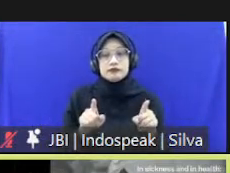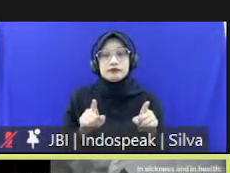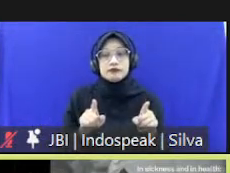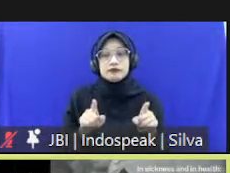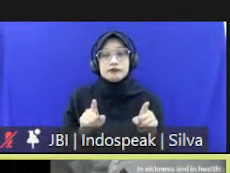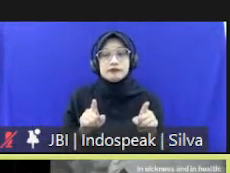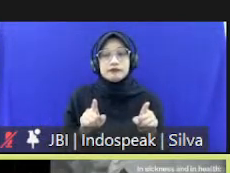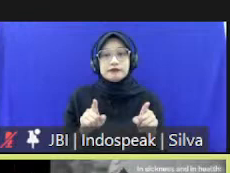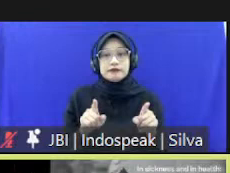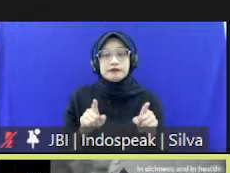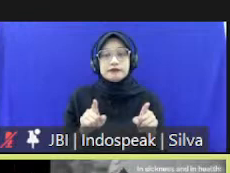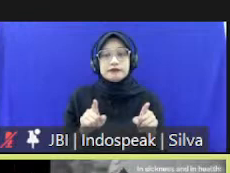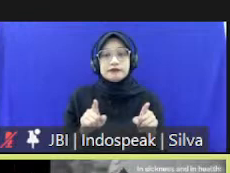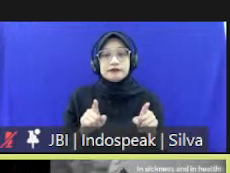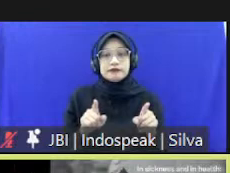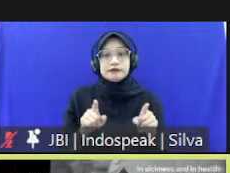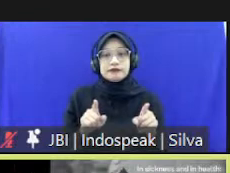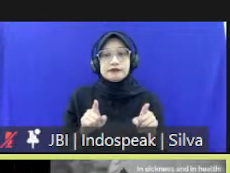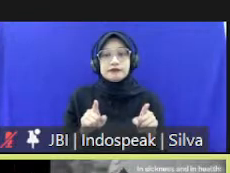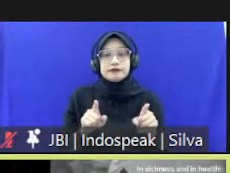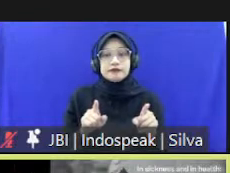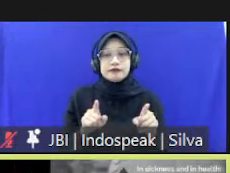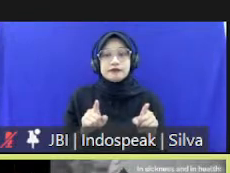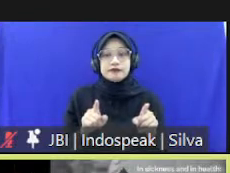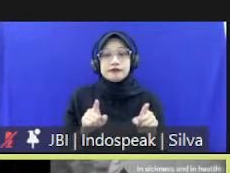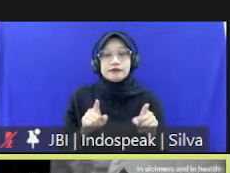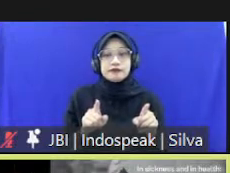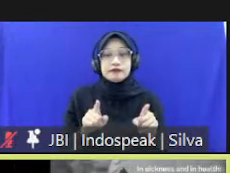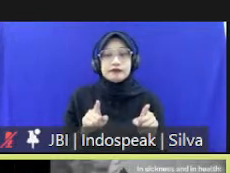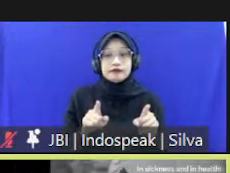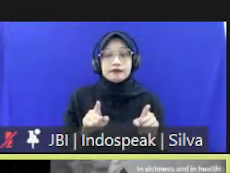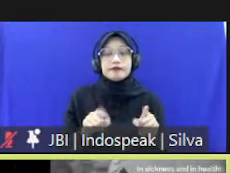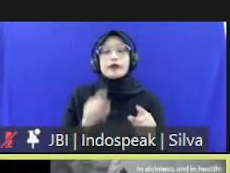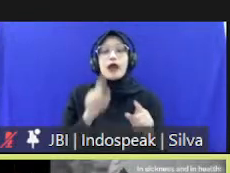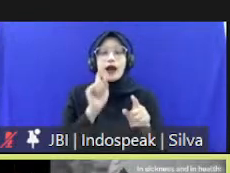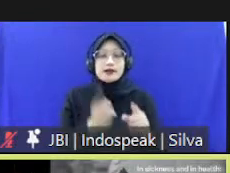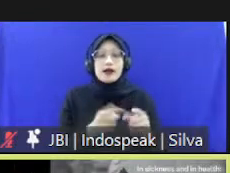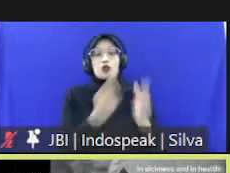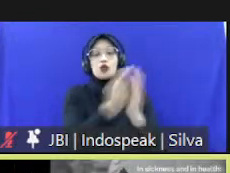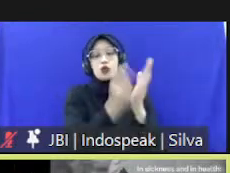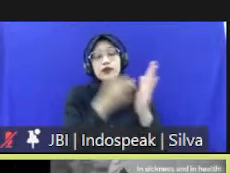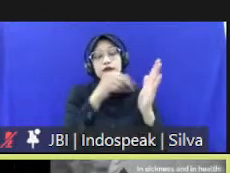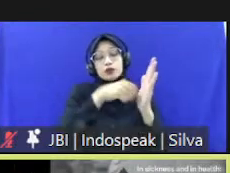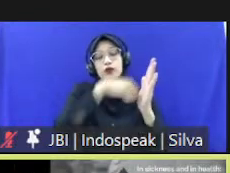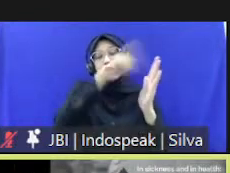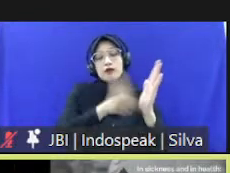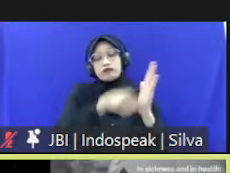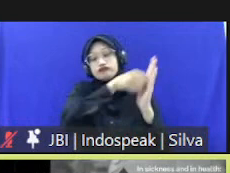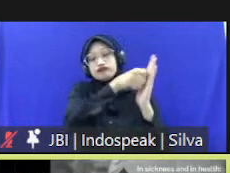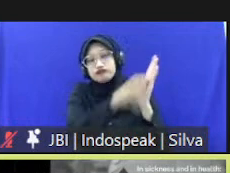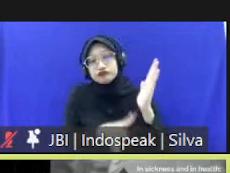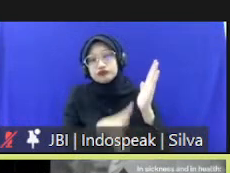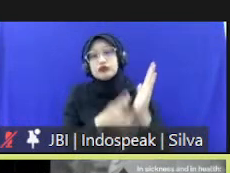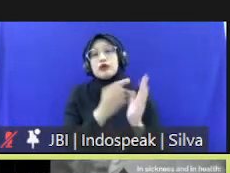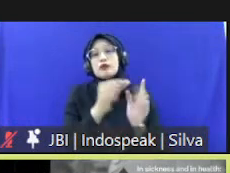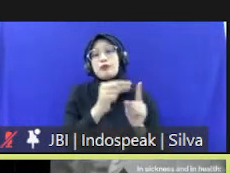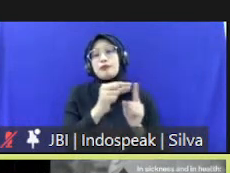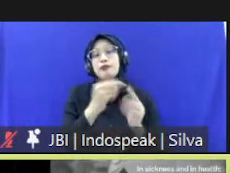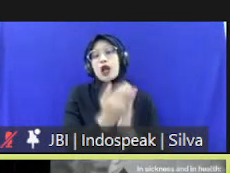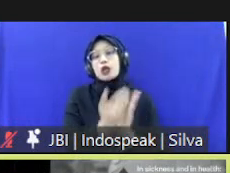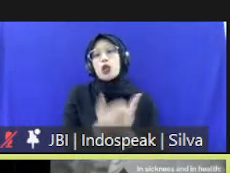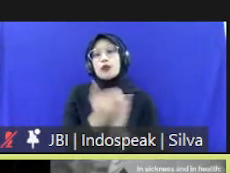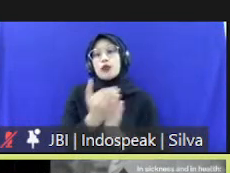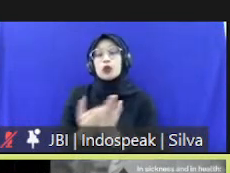been incorporated into lower level laws and regulations, including most importantly the 2009 health